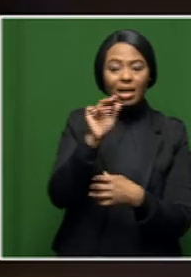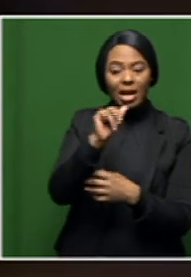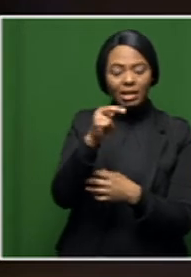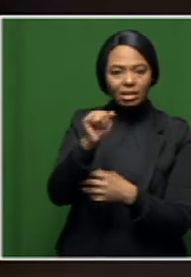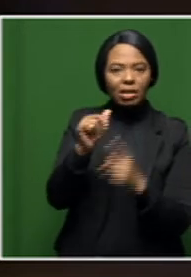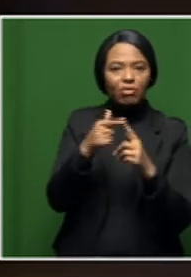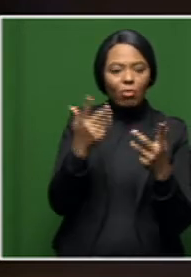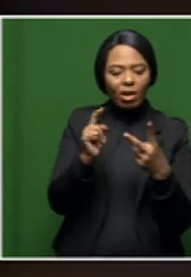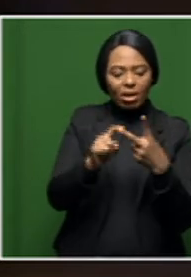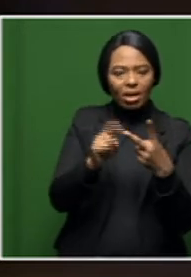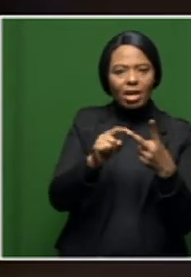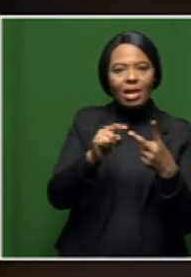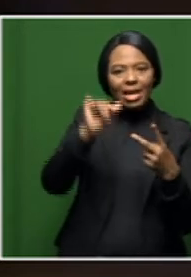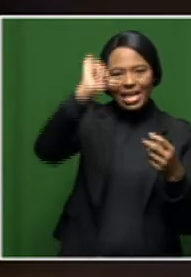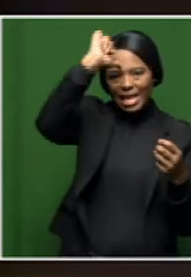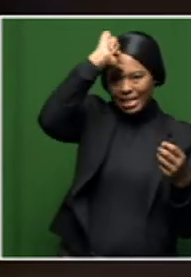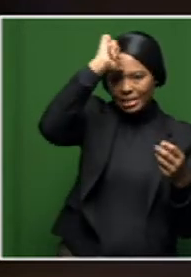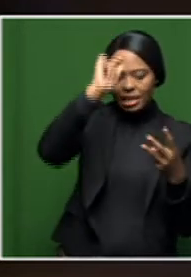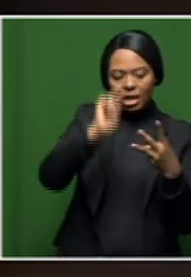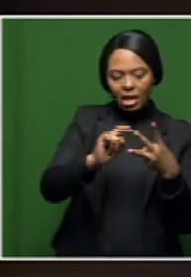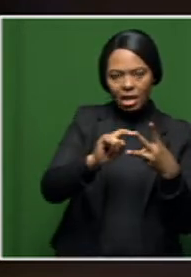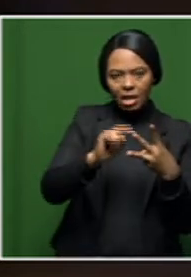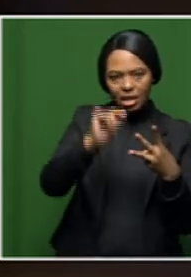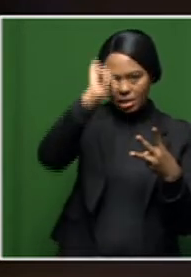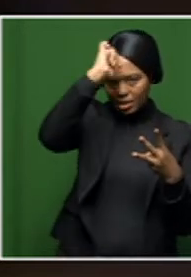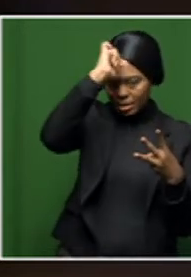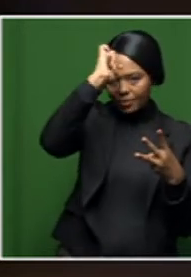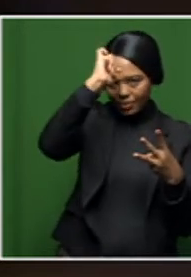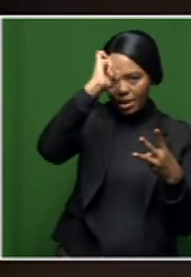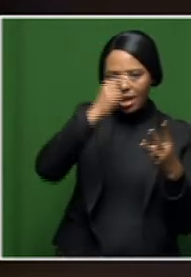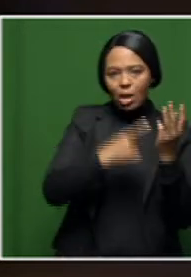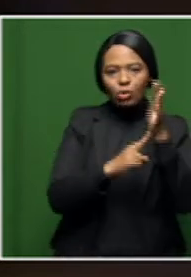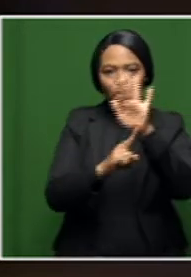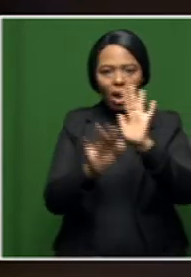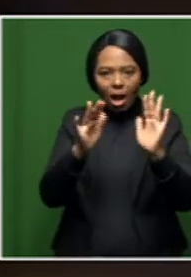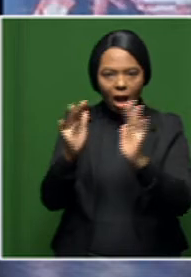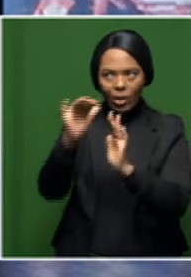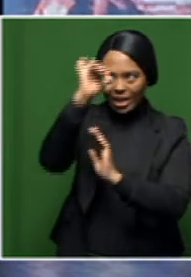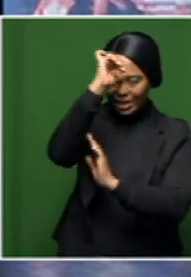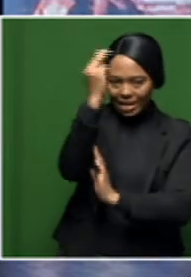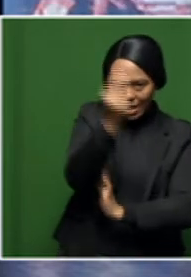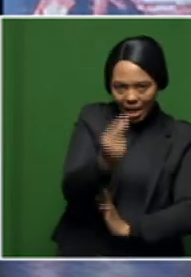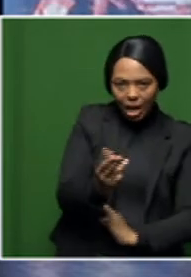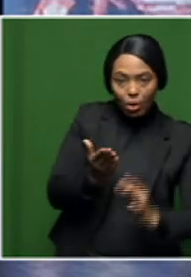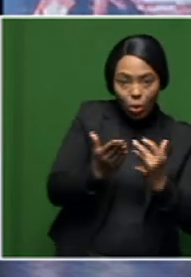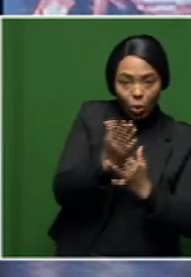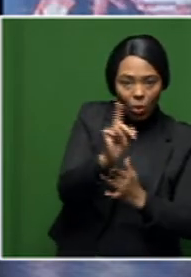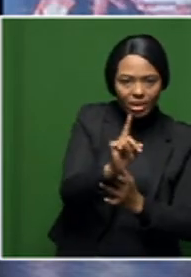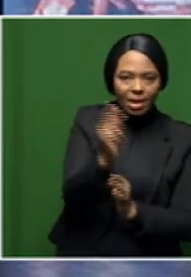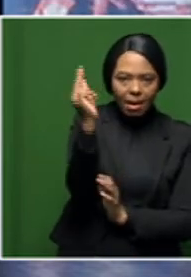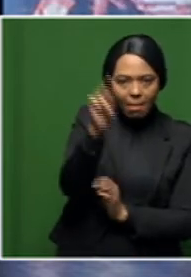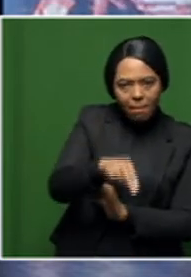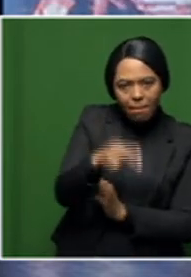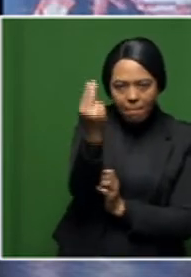from India in the period of modernism, really introducing modernism in Indian art through painting, and particularly a subject